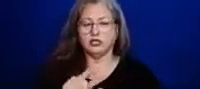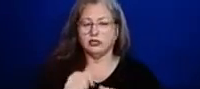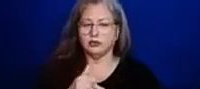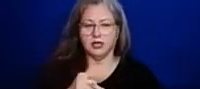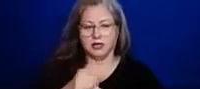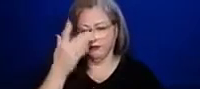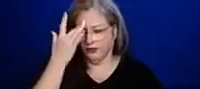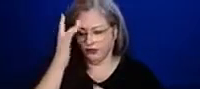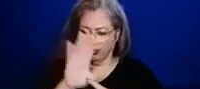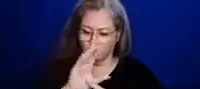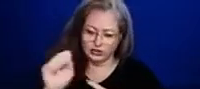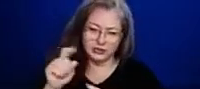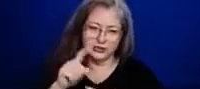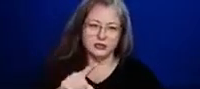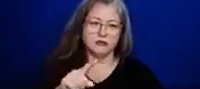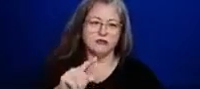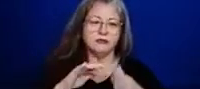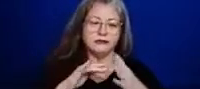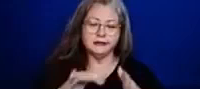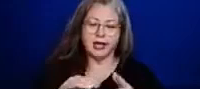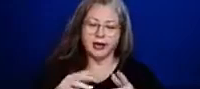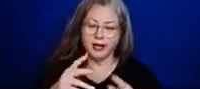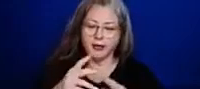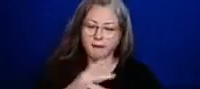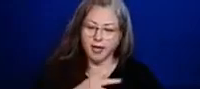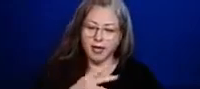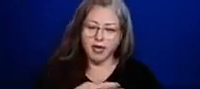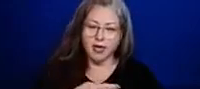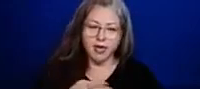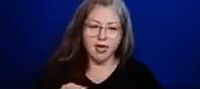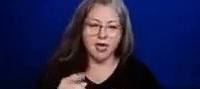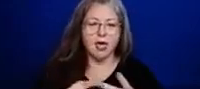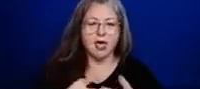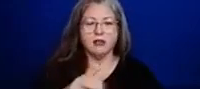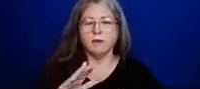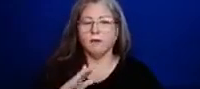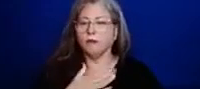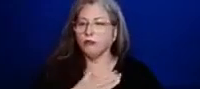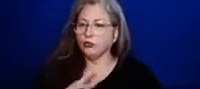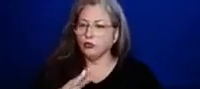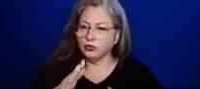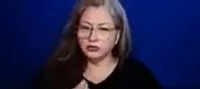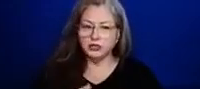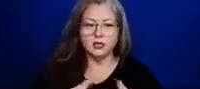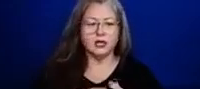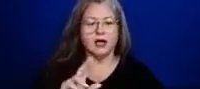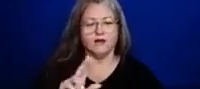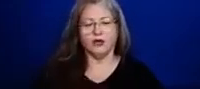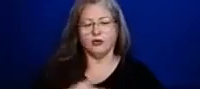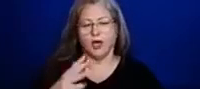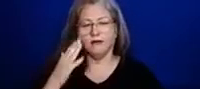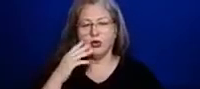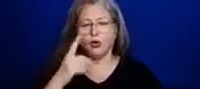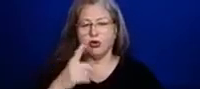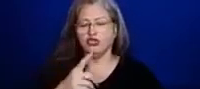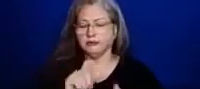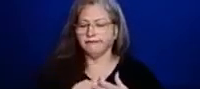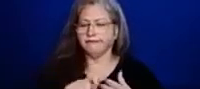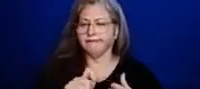She studied mathematics. She was a musician. Of course, we all know her as a